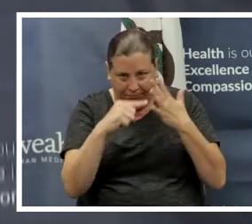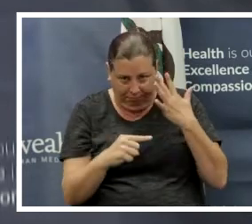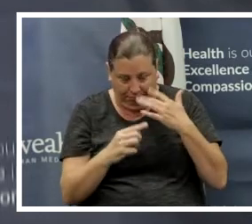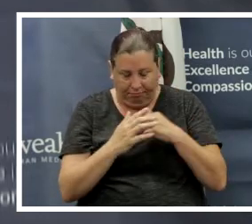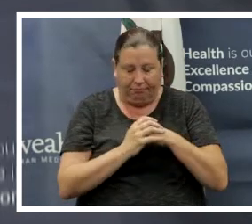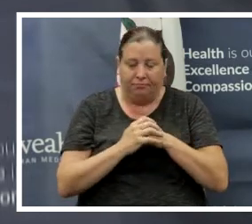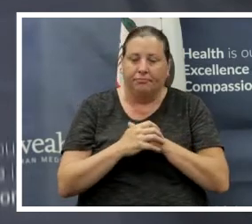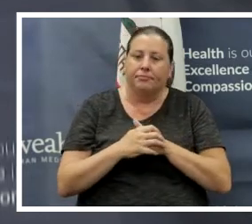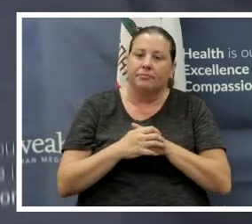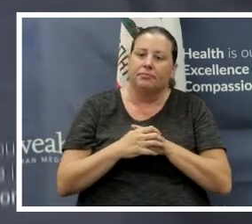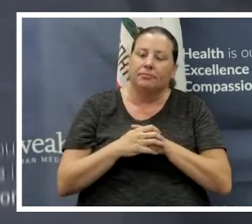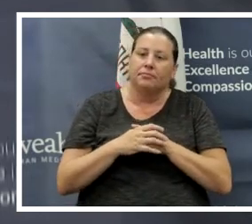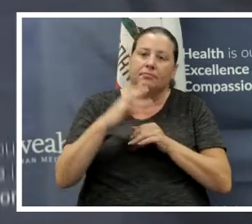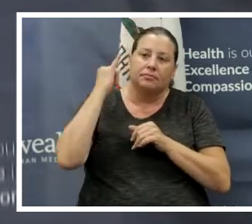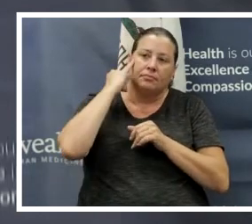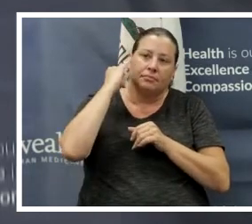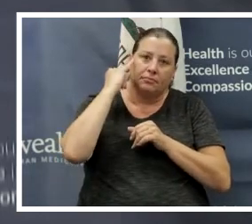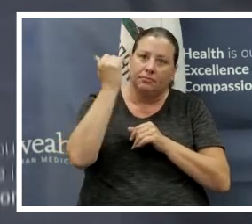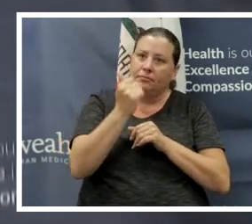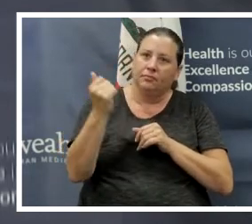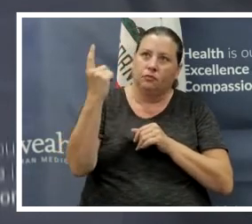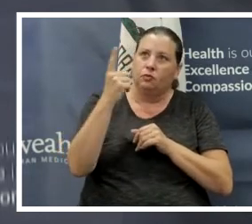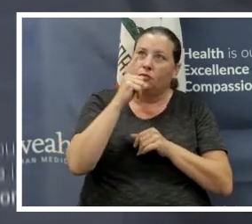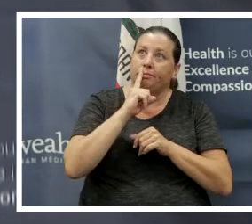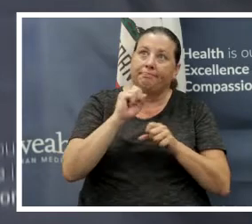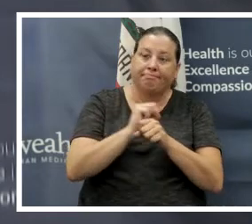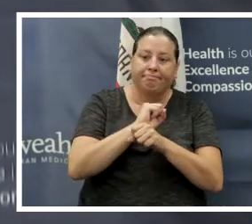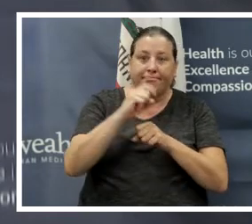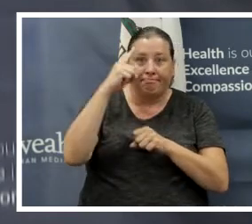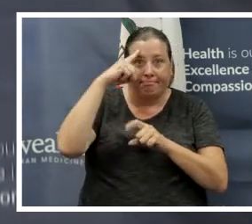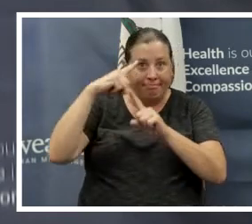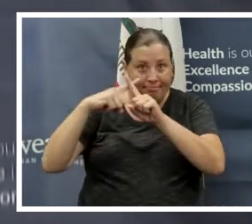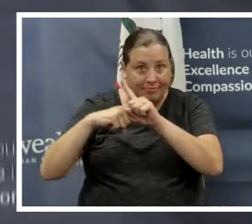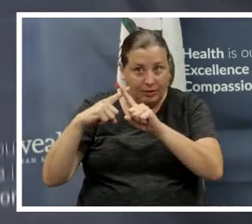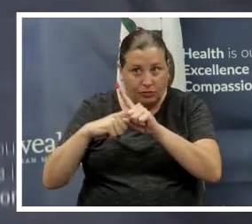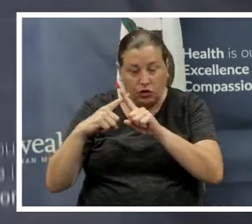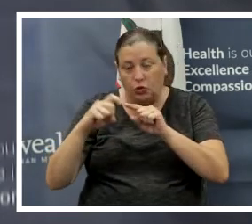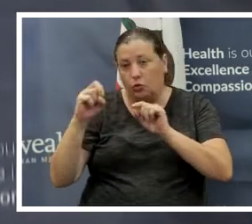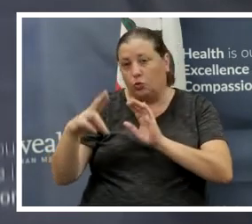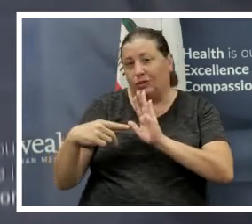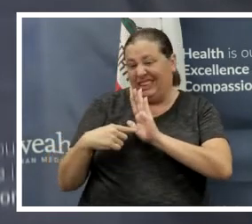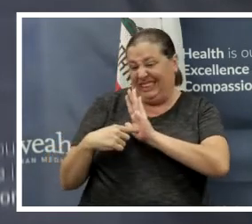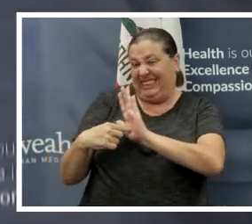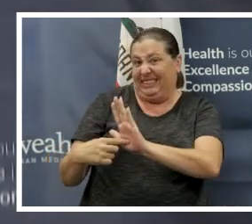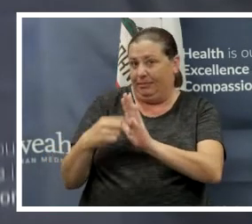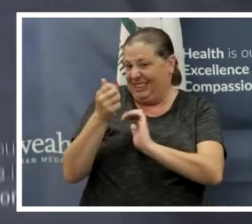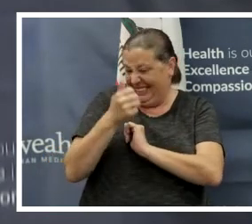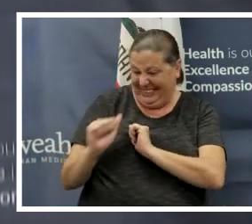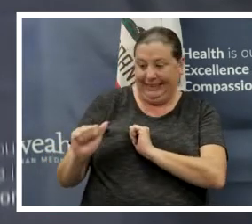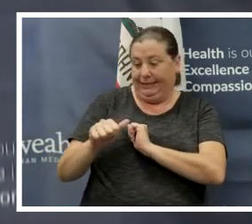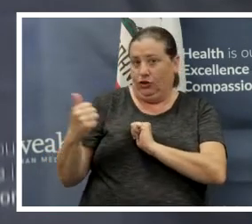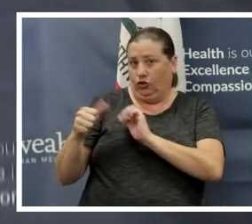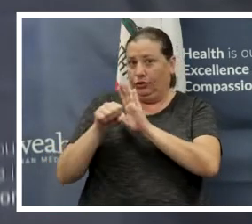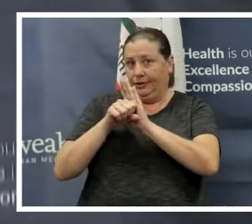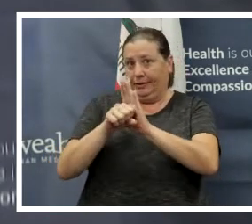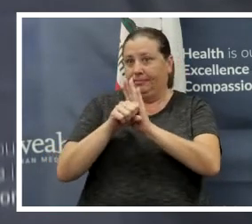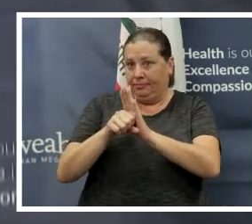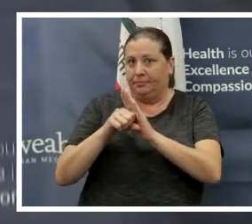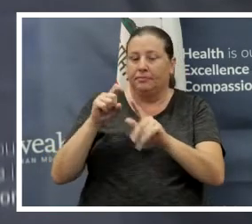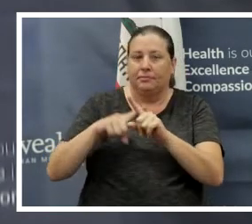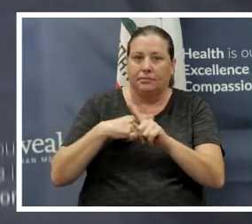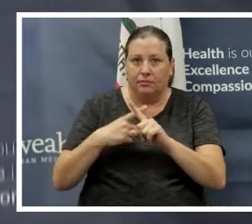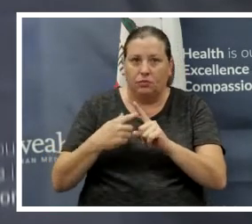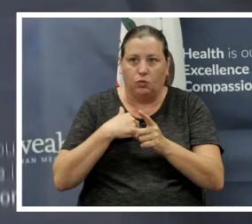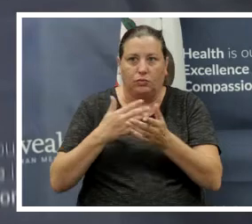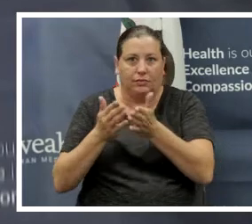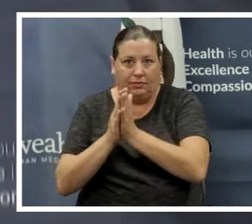anybody, appears to have a temperature or is exhibiting any of the other symptoms, then we do ask